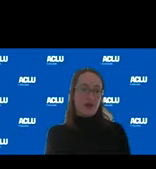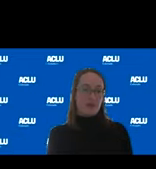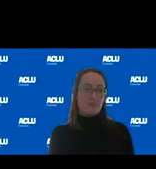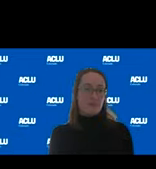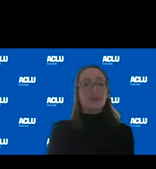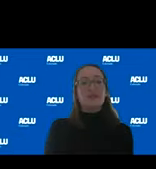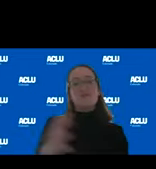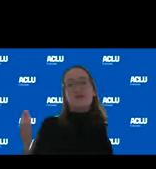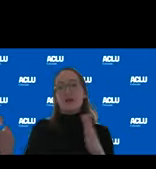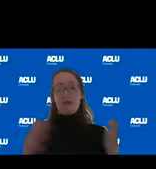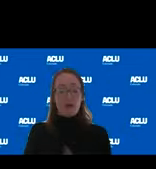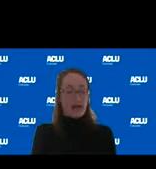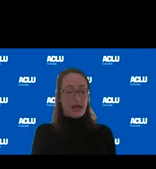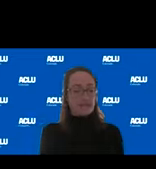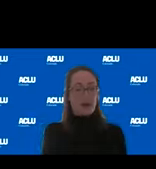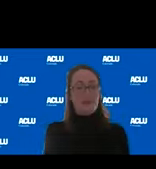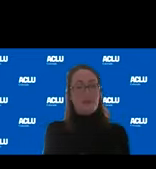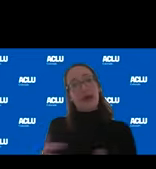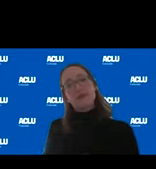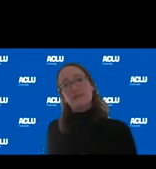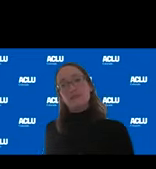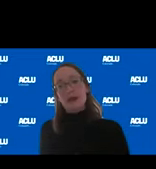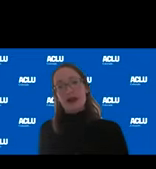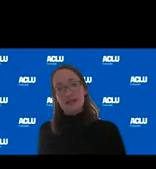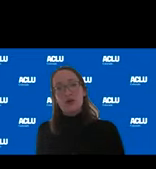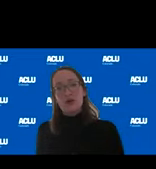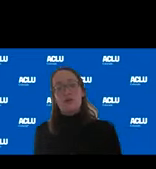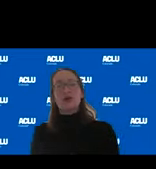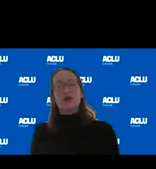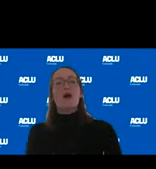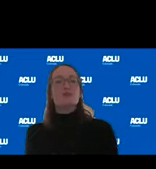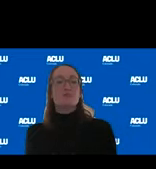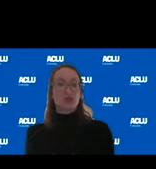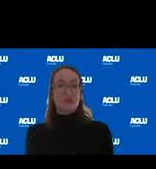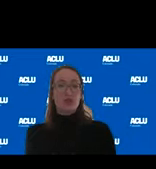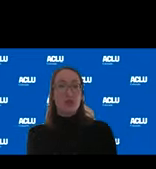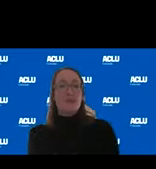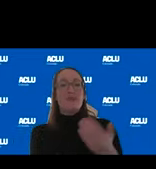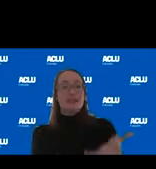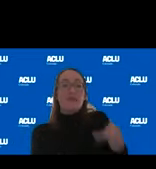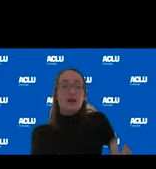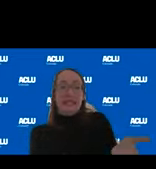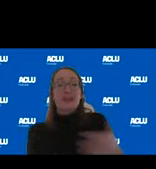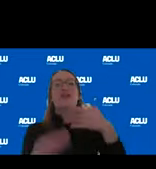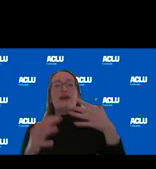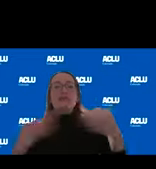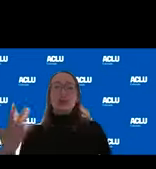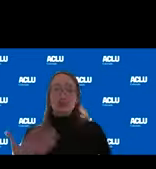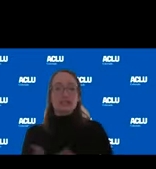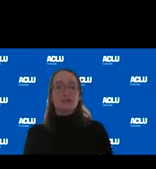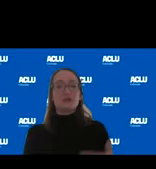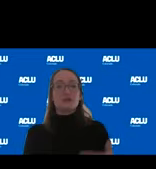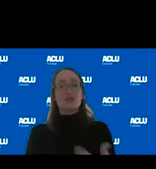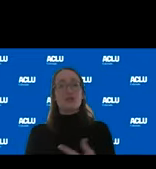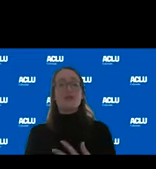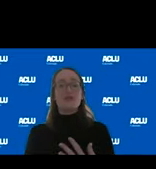mail, but or vote by absentee ballot, but the absentee ballot requires postage. That's money, that's a poll tax. And so